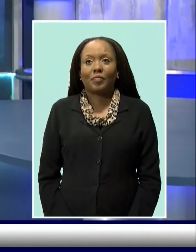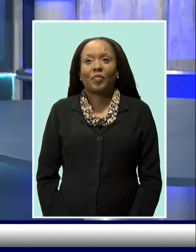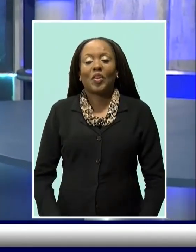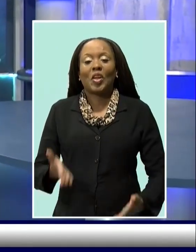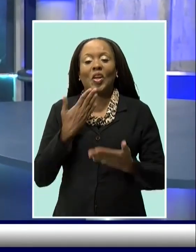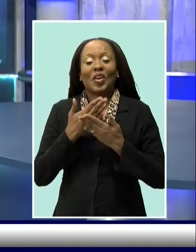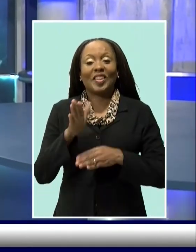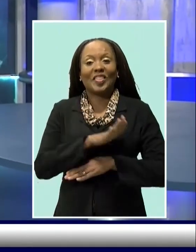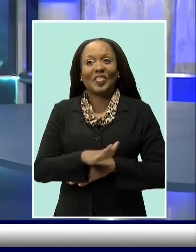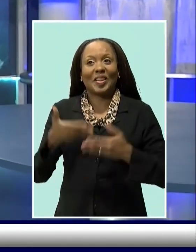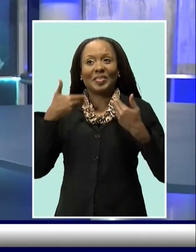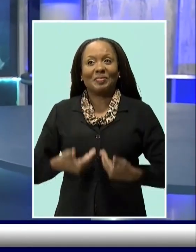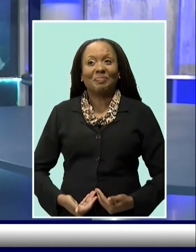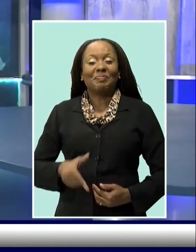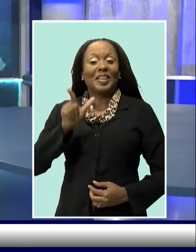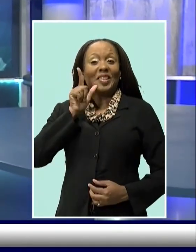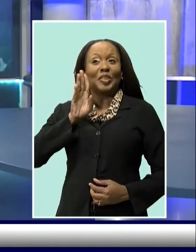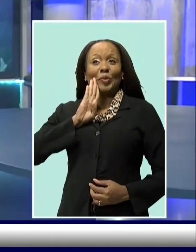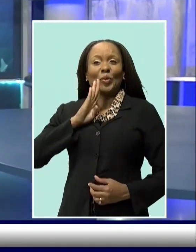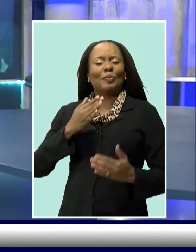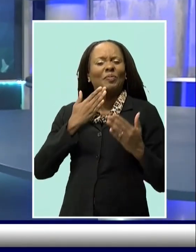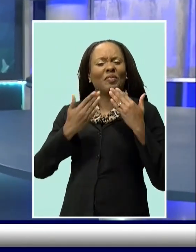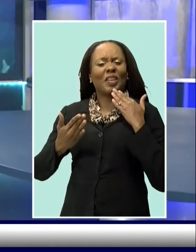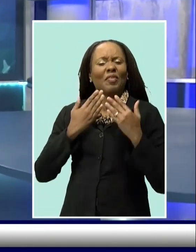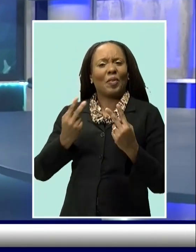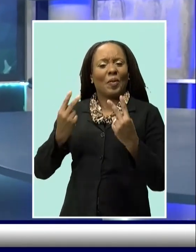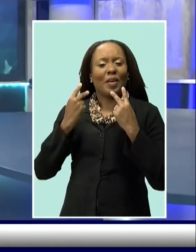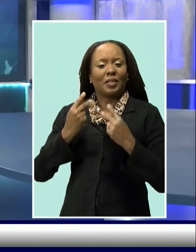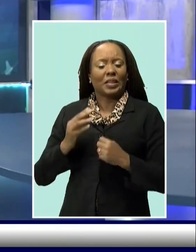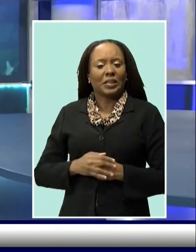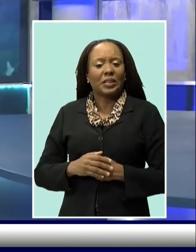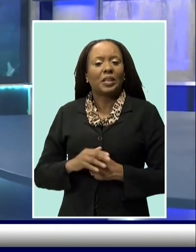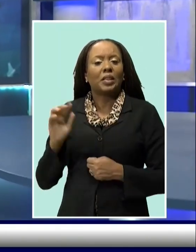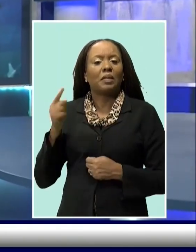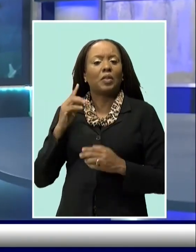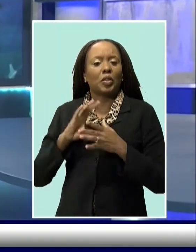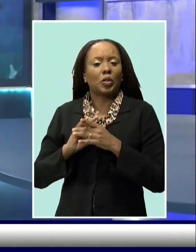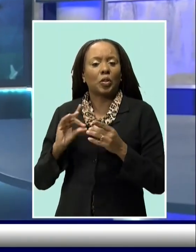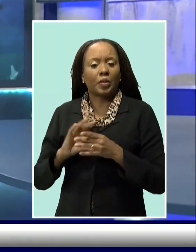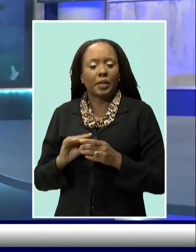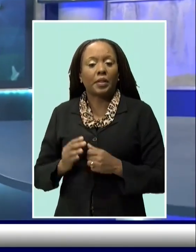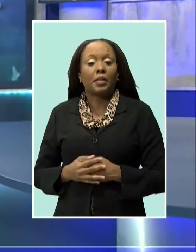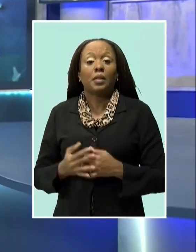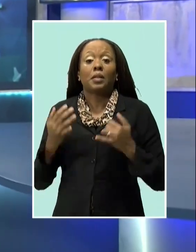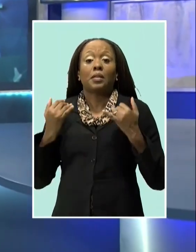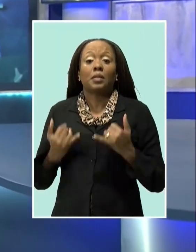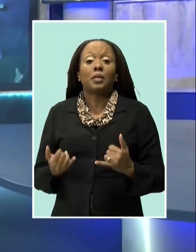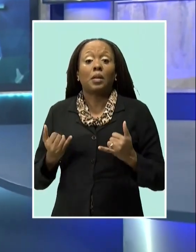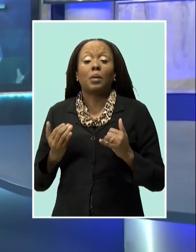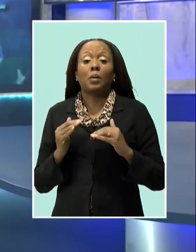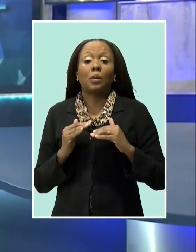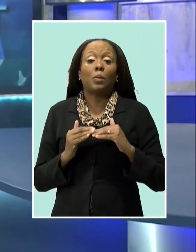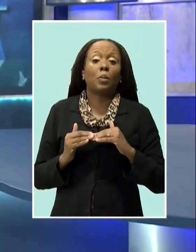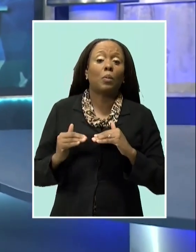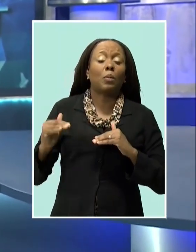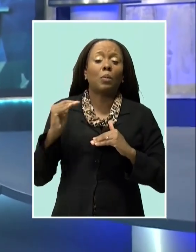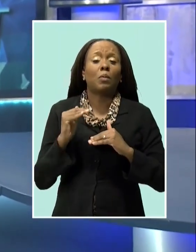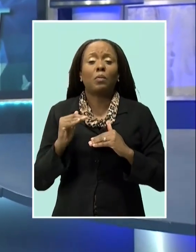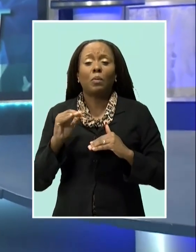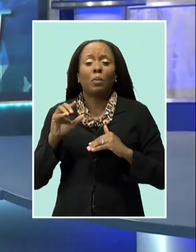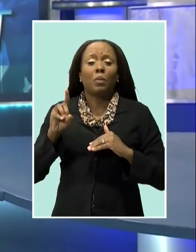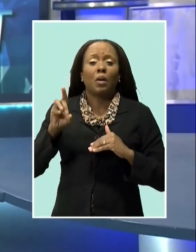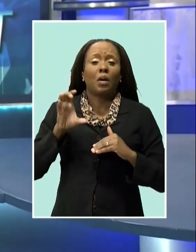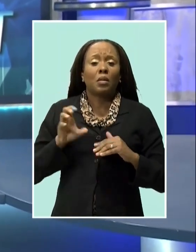Good evening, I'm Lisa Broom. Thank you so much for joining us. We start with this story. The number of COVID-19 deaths in Barbados has now